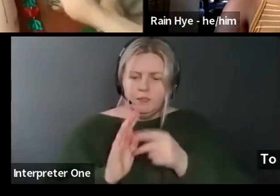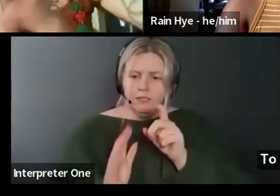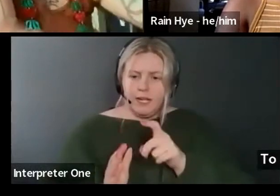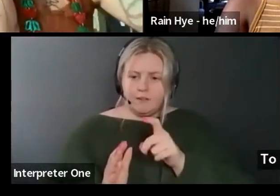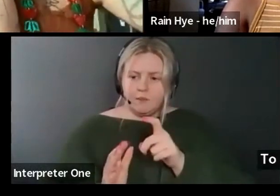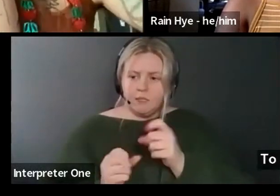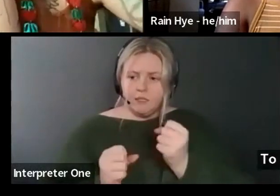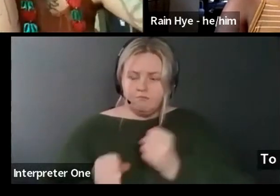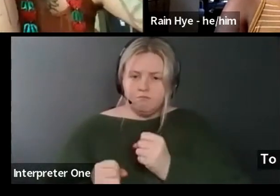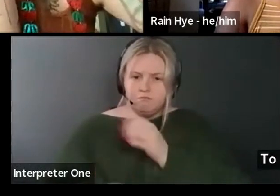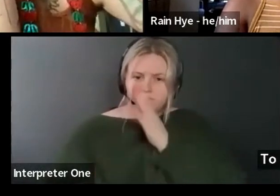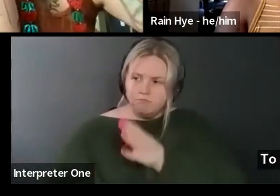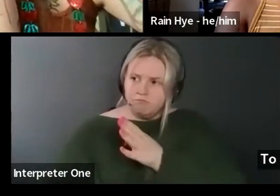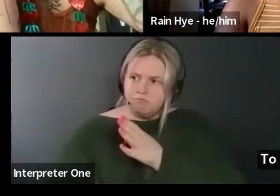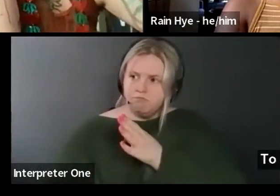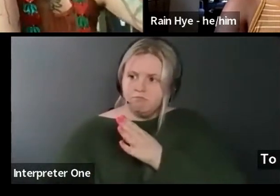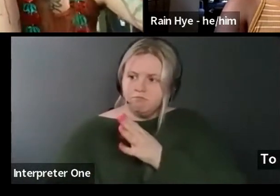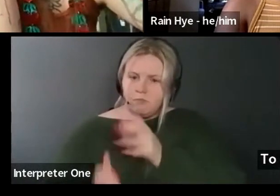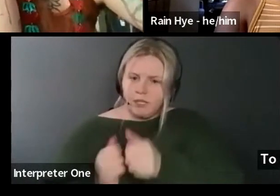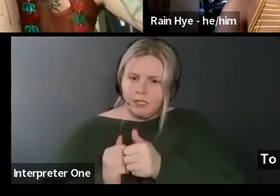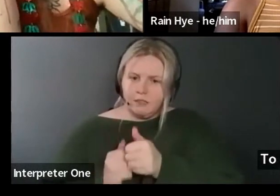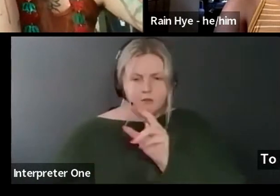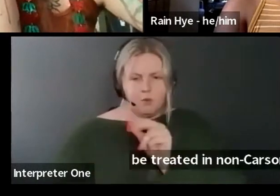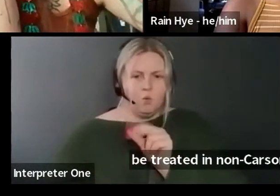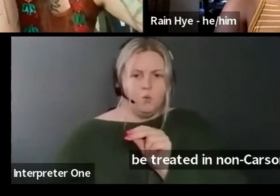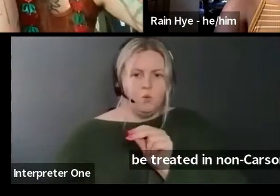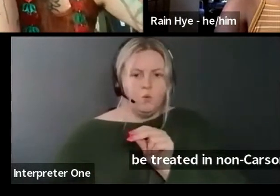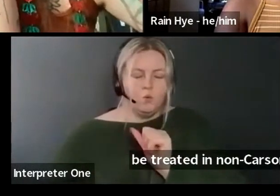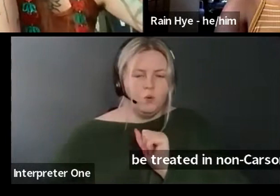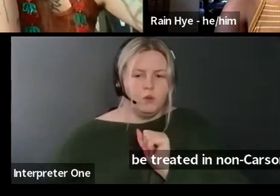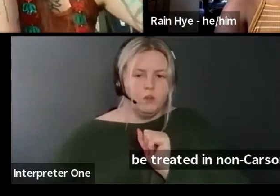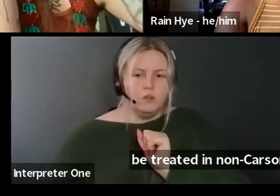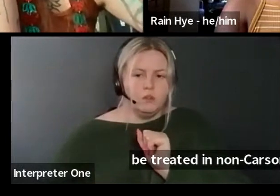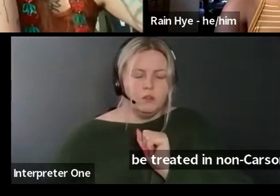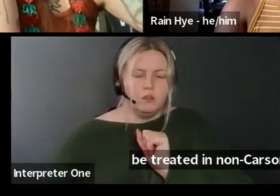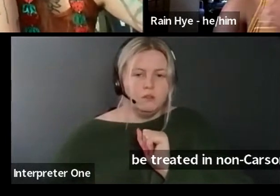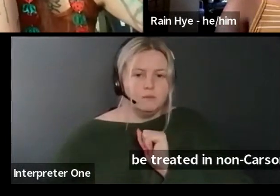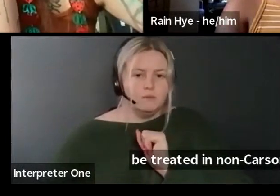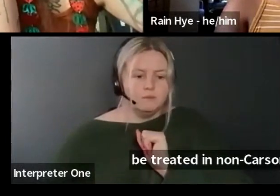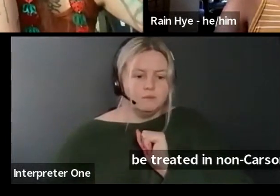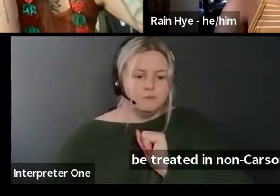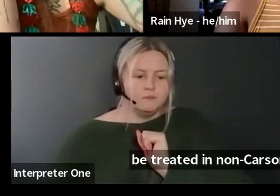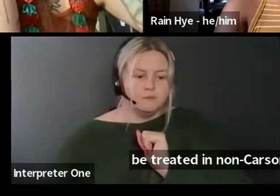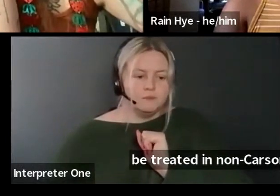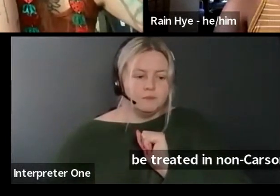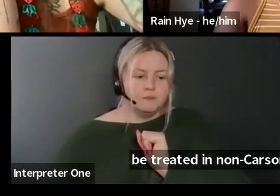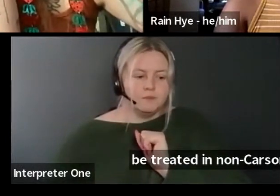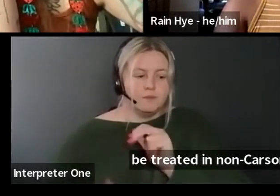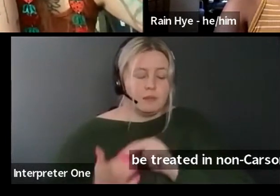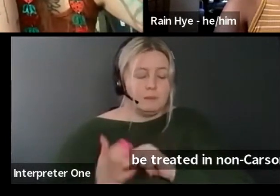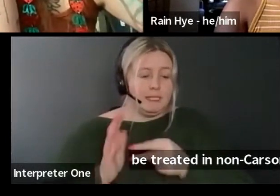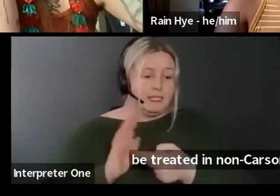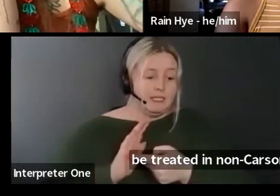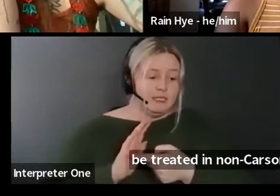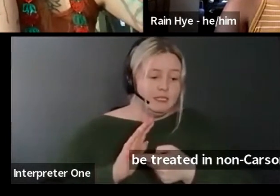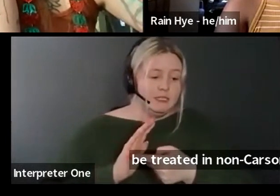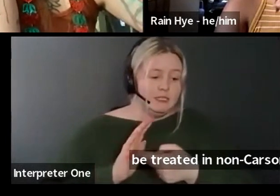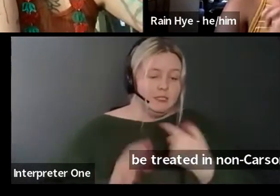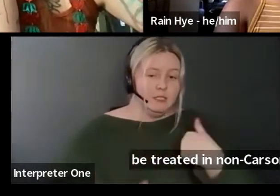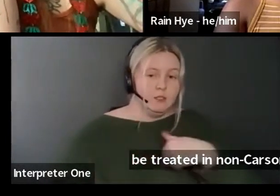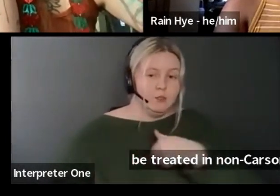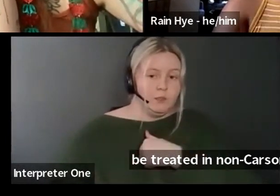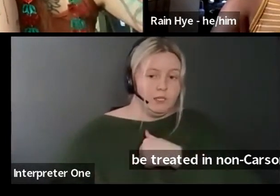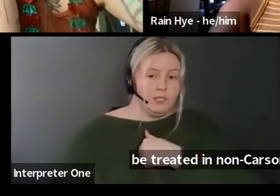other and stuff like that, but doesn't mean that we have to send the goons